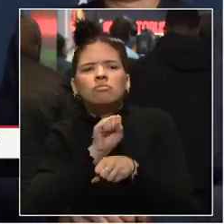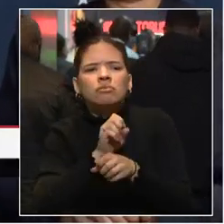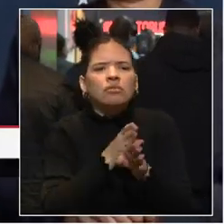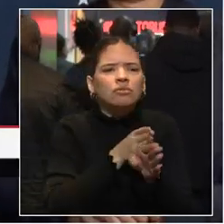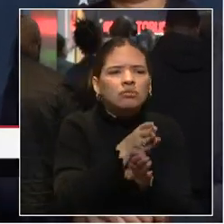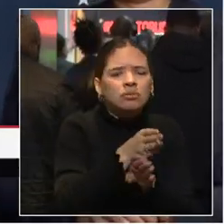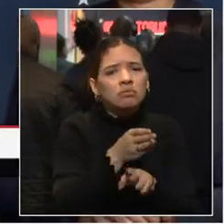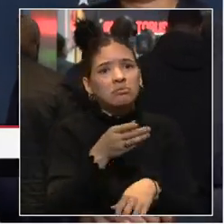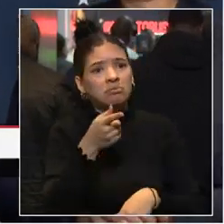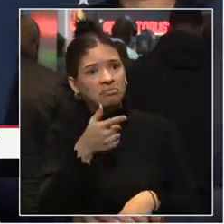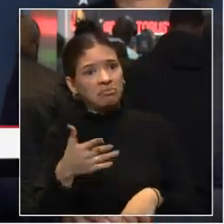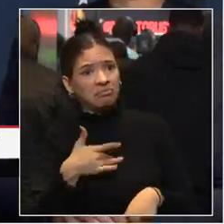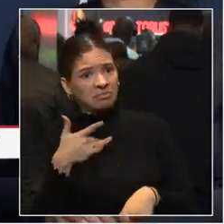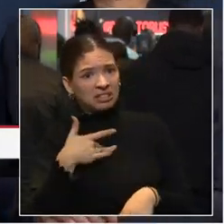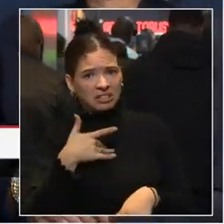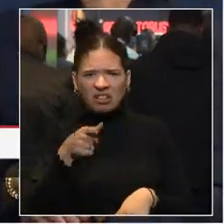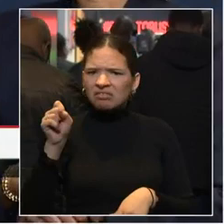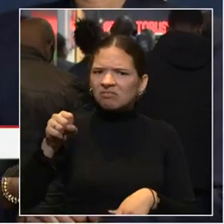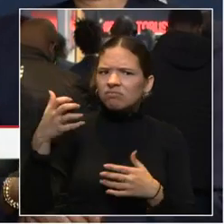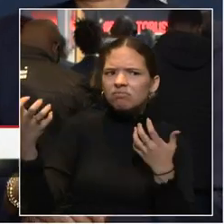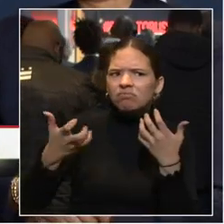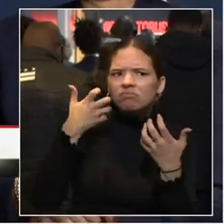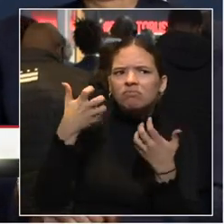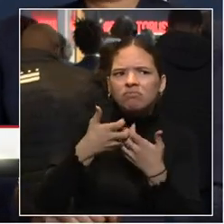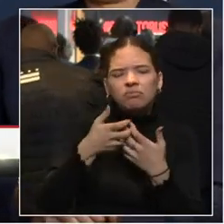that category, you can visit